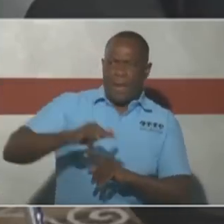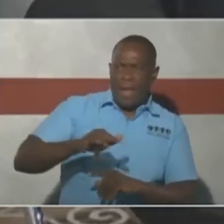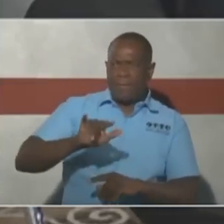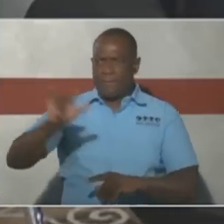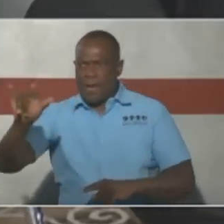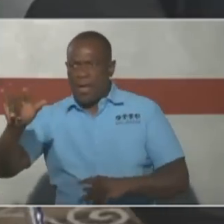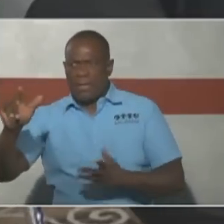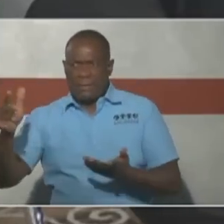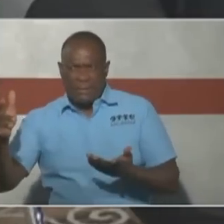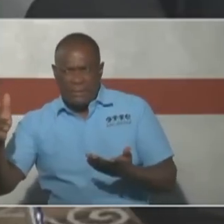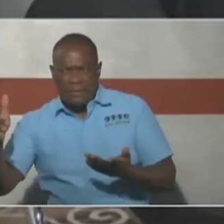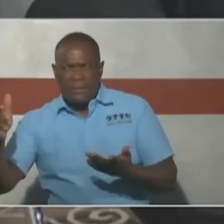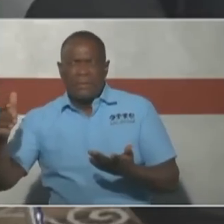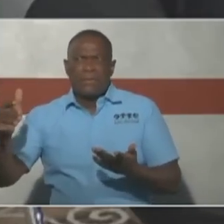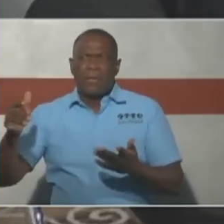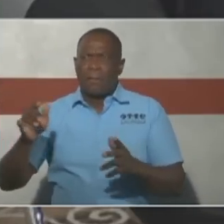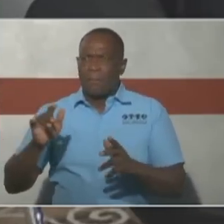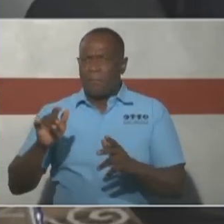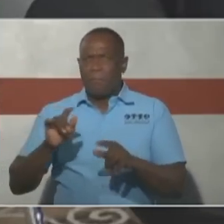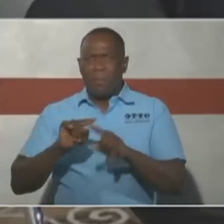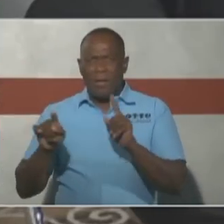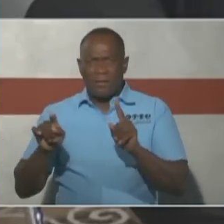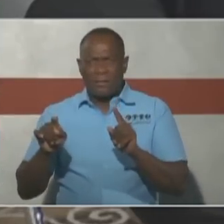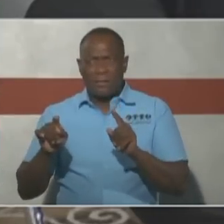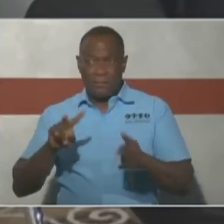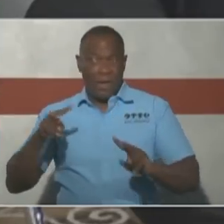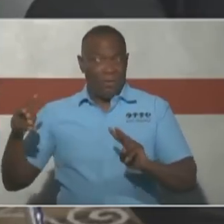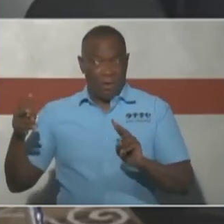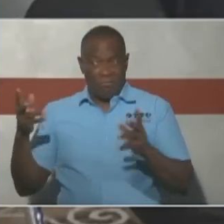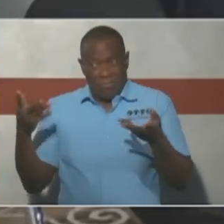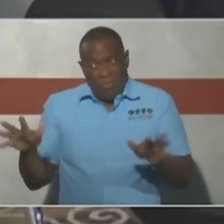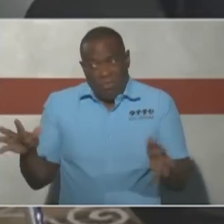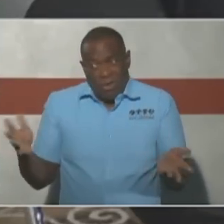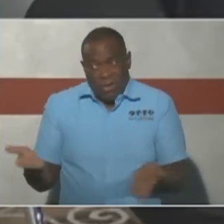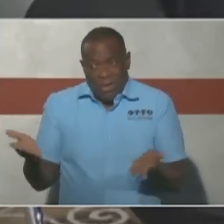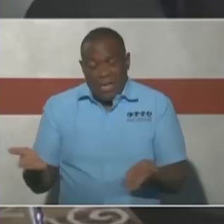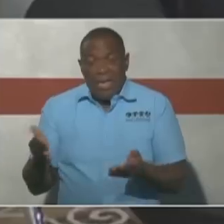going. It's a different population. Right?